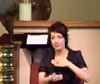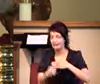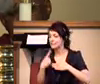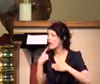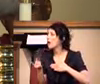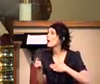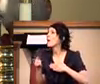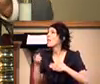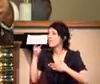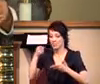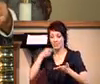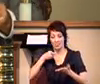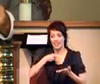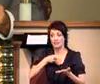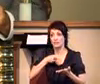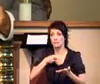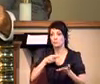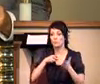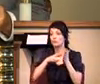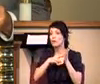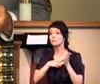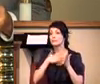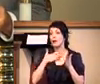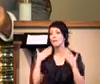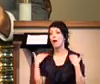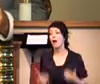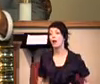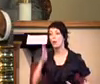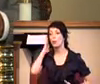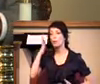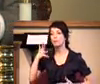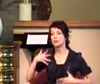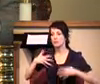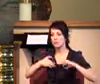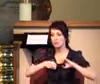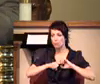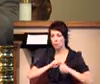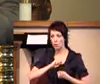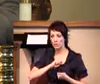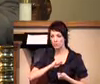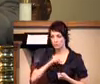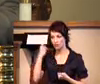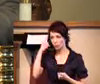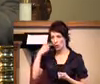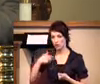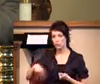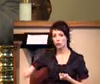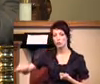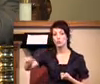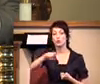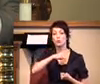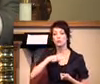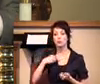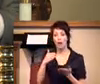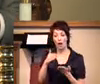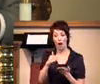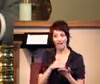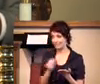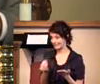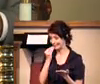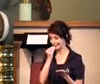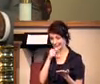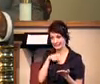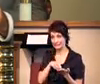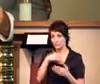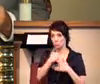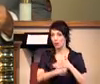saying, "This is my body, which will be broken for you. As often as you eat of this